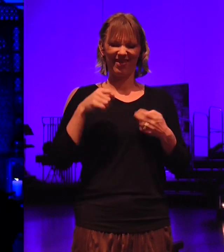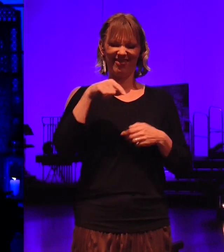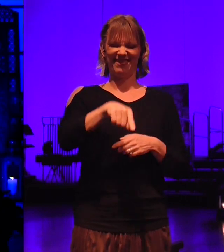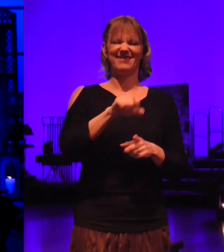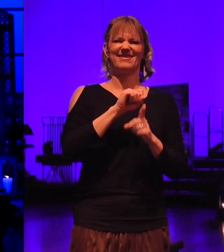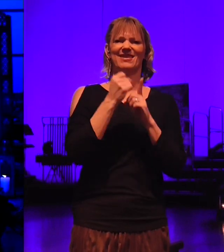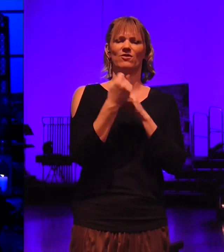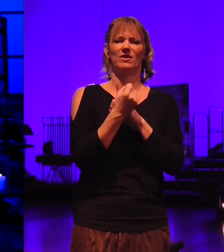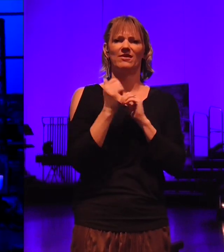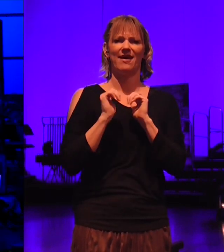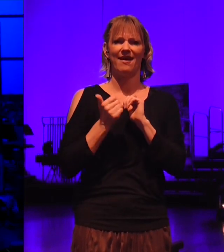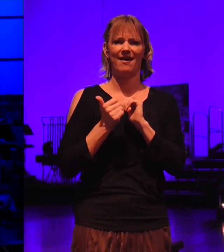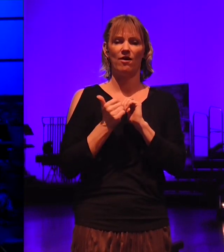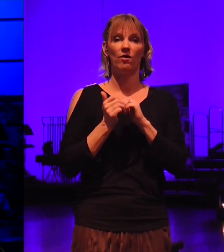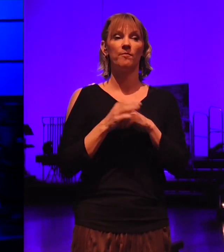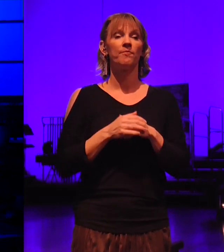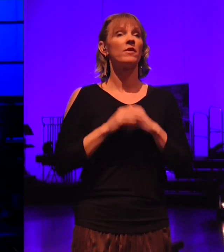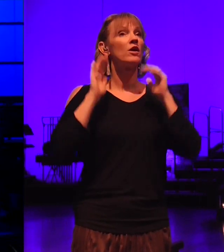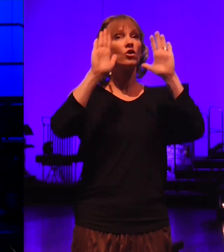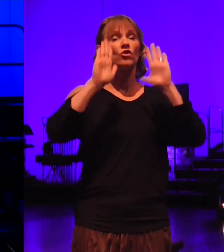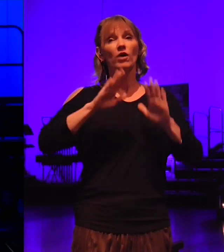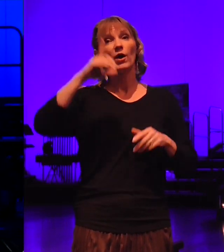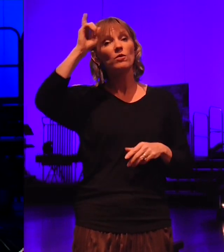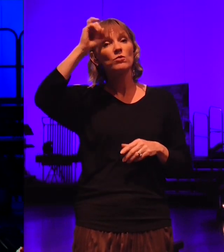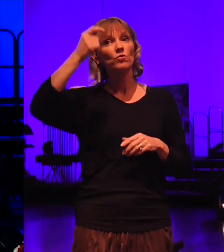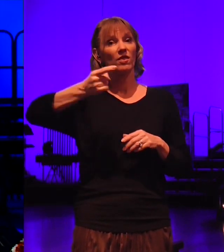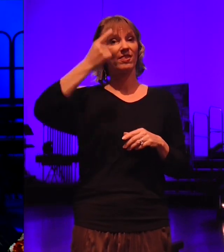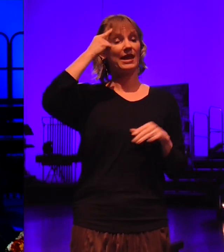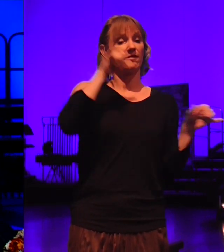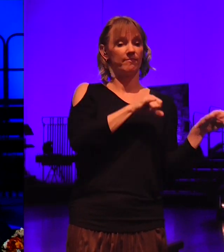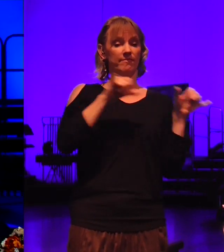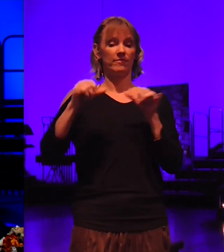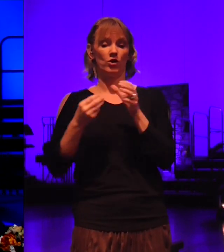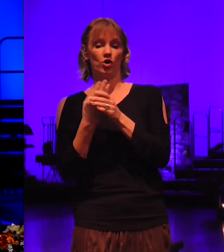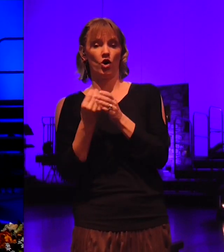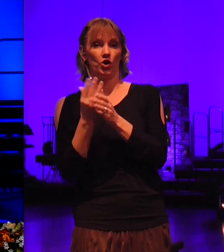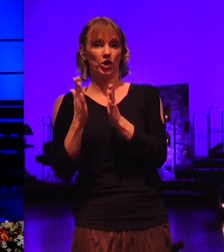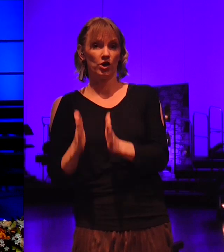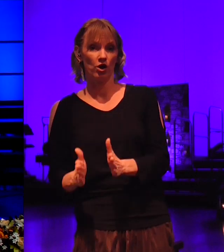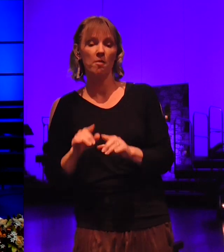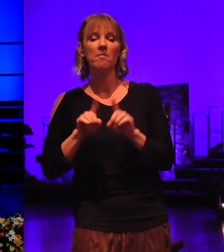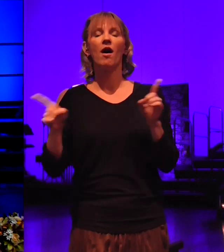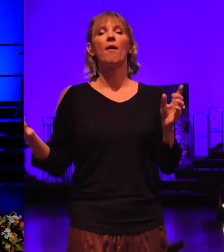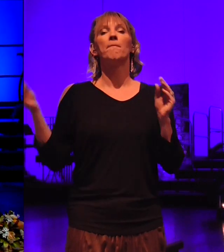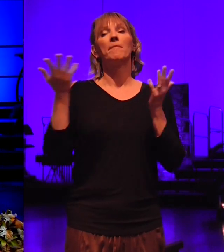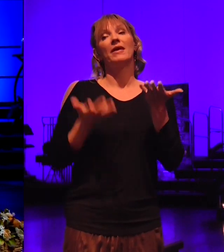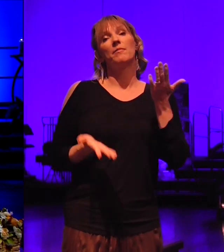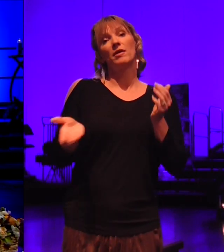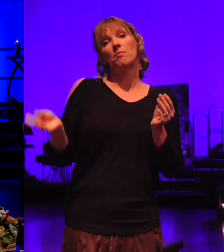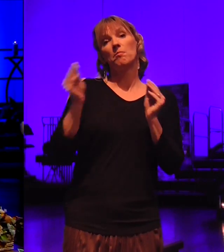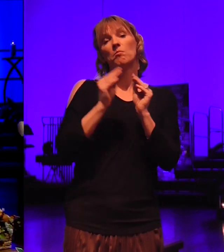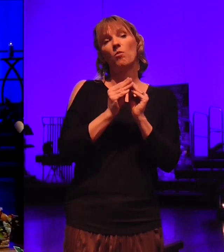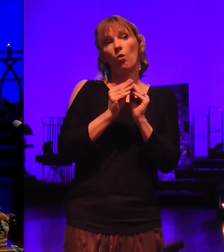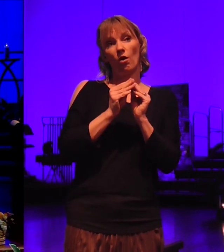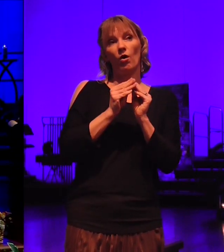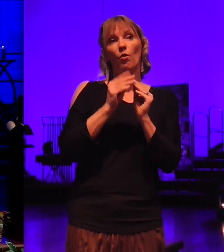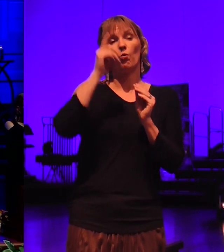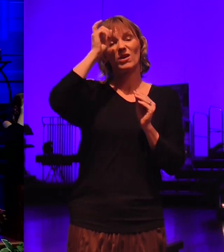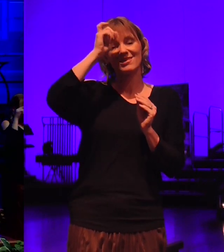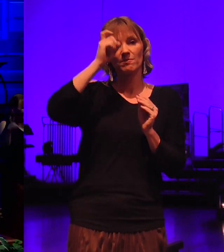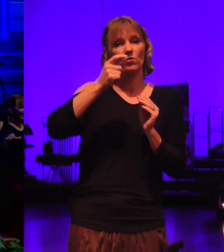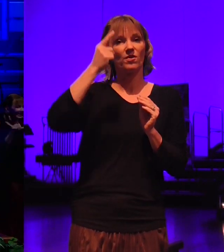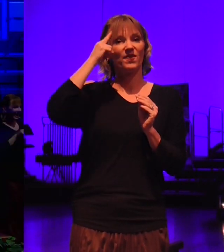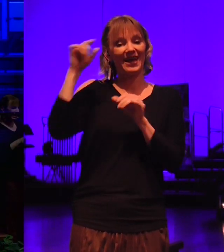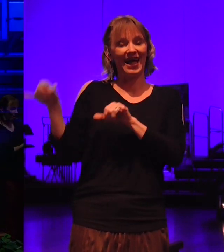There's great wisdom in thinking like a gardener, but there perhaps is even more wisdom in thinking like a garden.